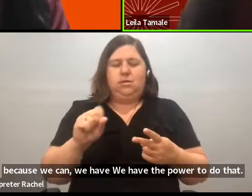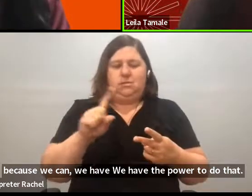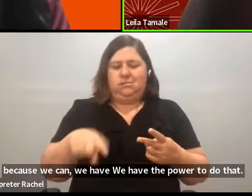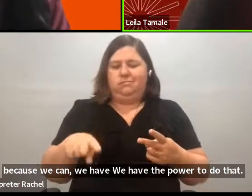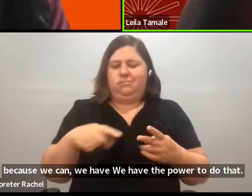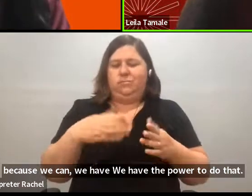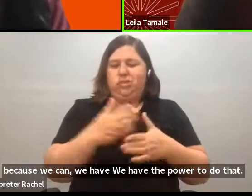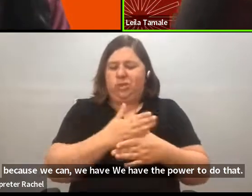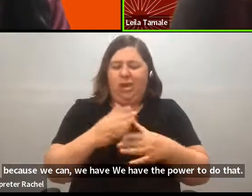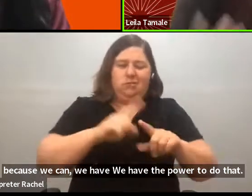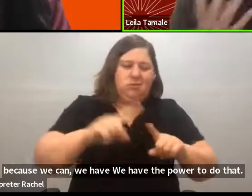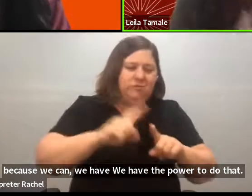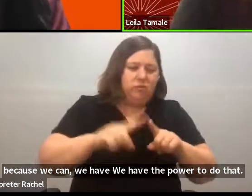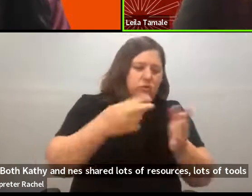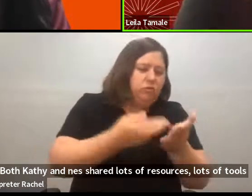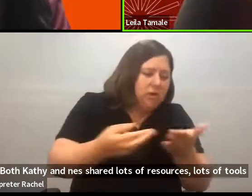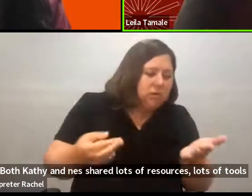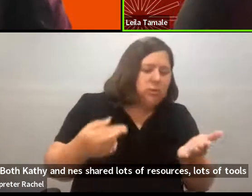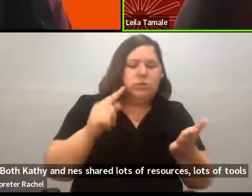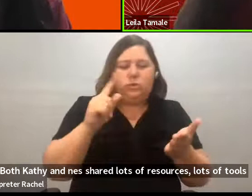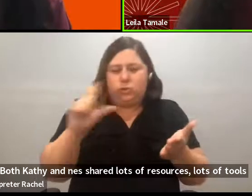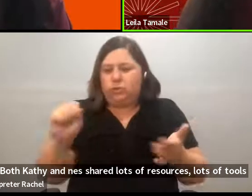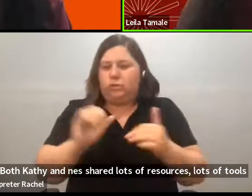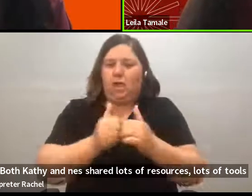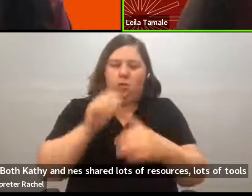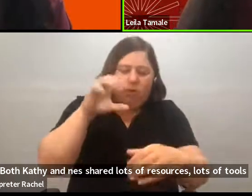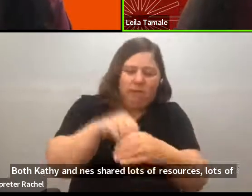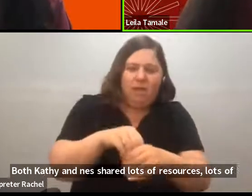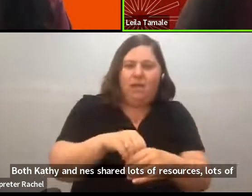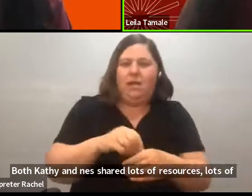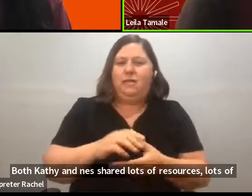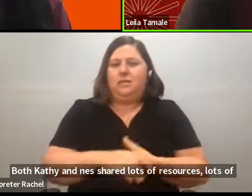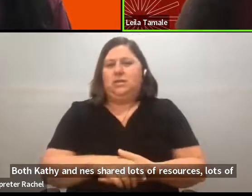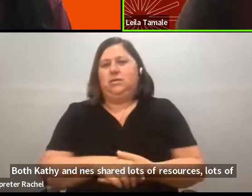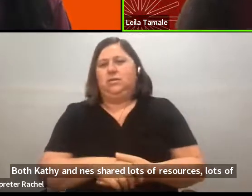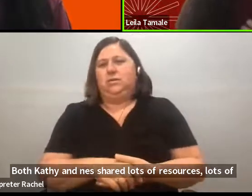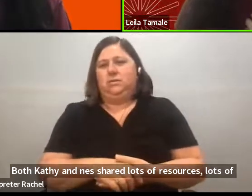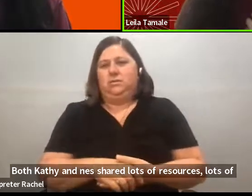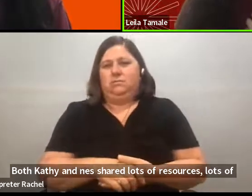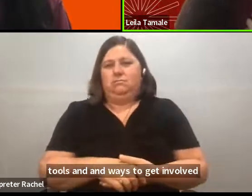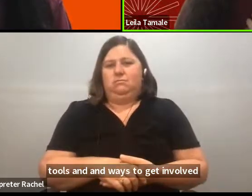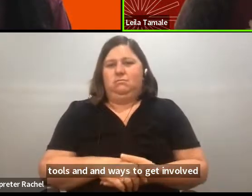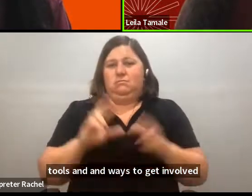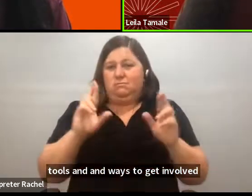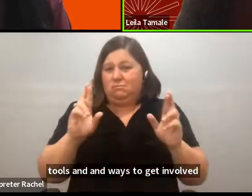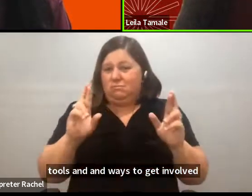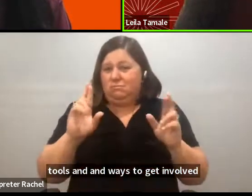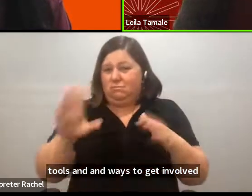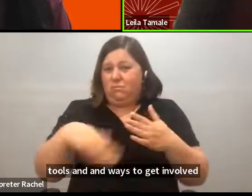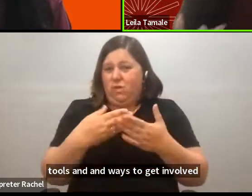tools and ways to get involved. And I hope that you all can